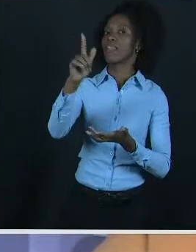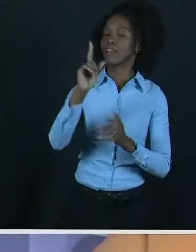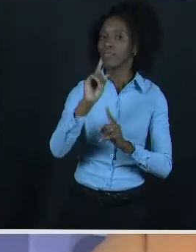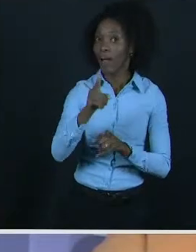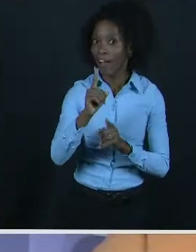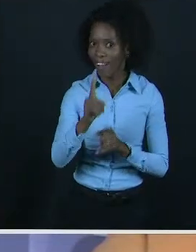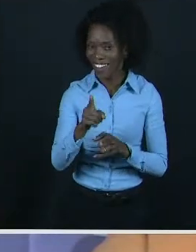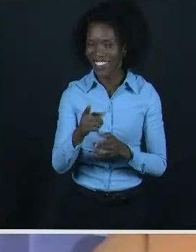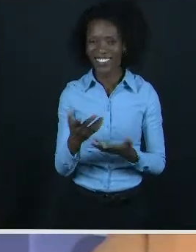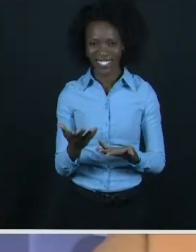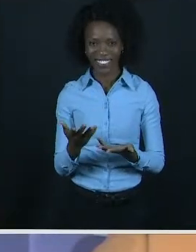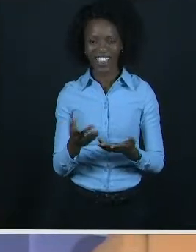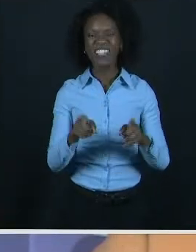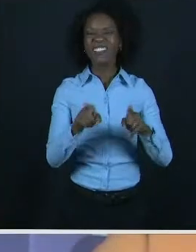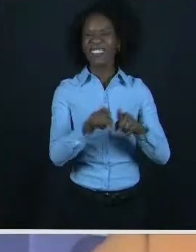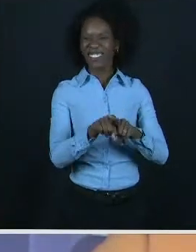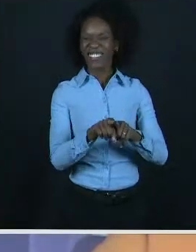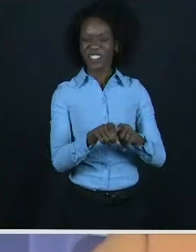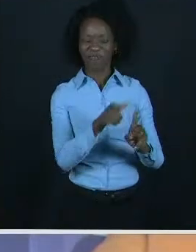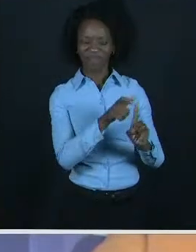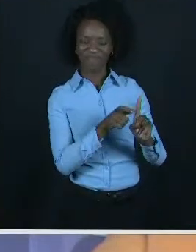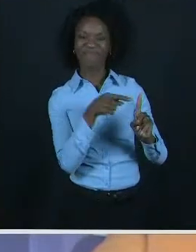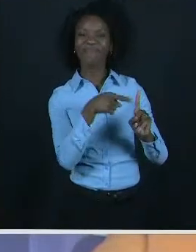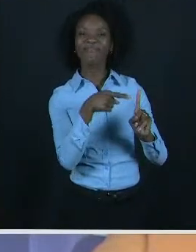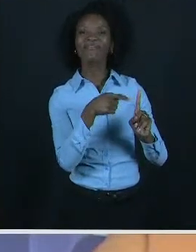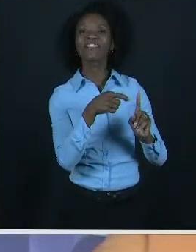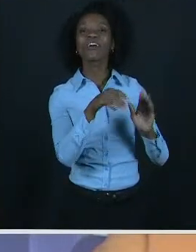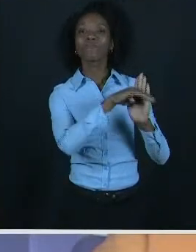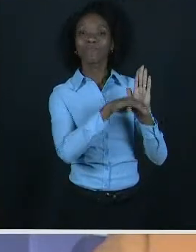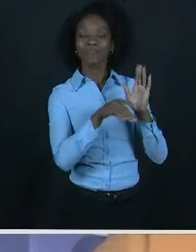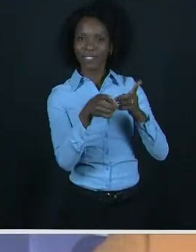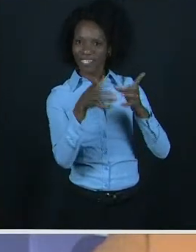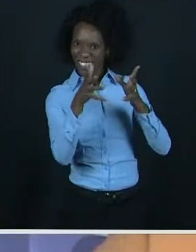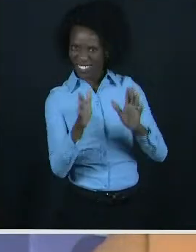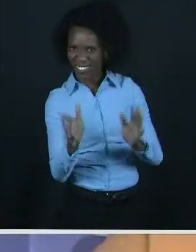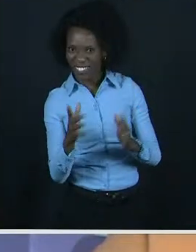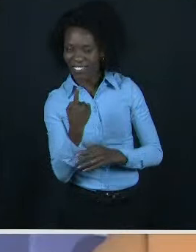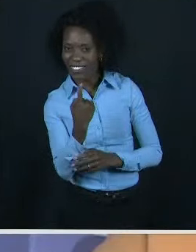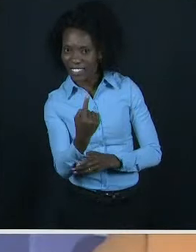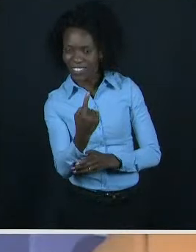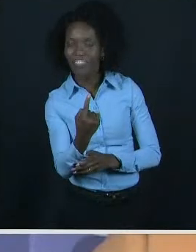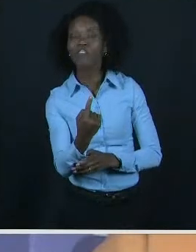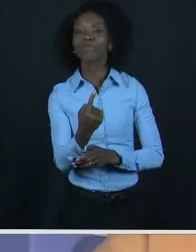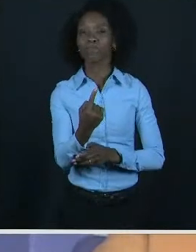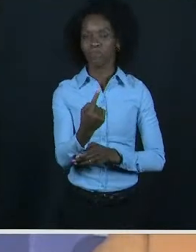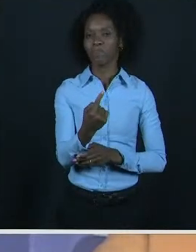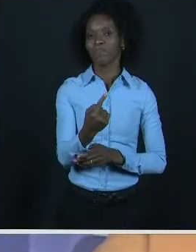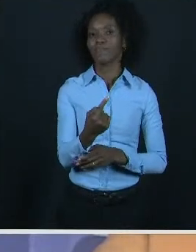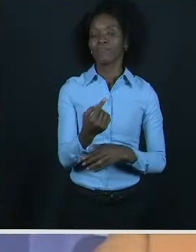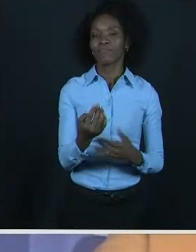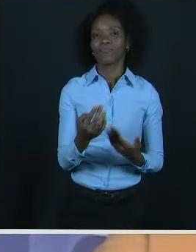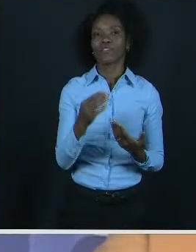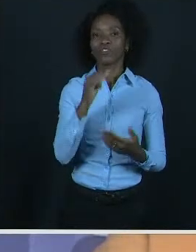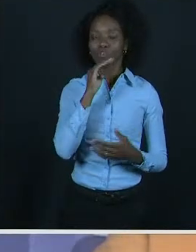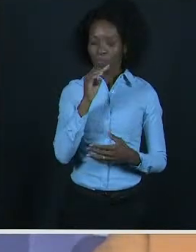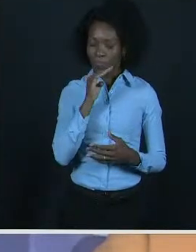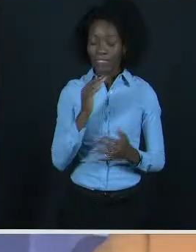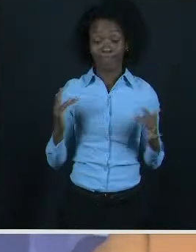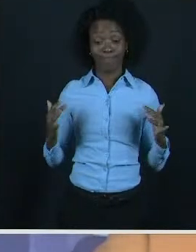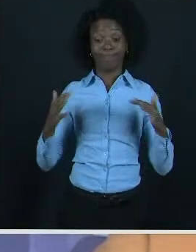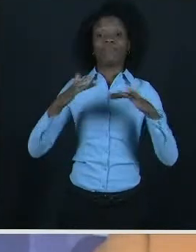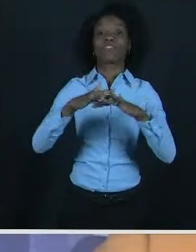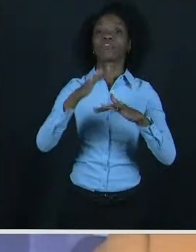earlier said by our program directors, during the various other segments of this whole